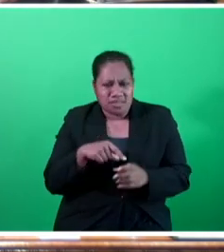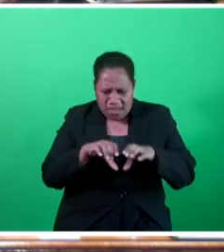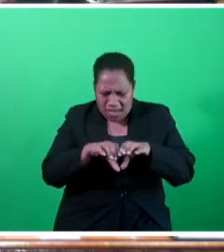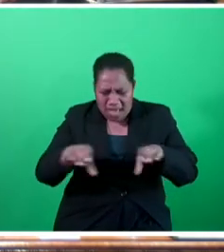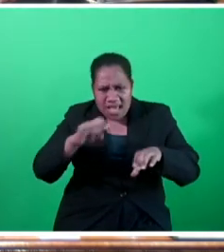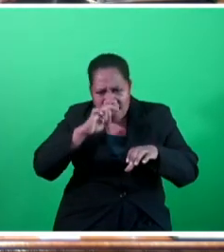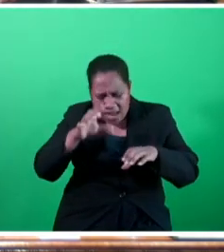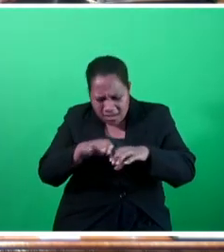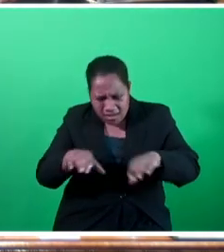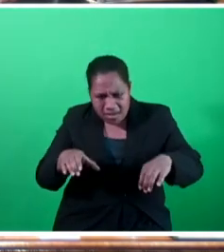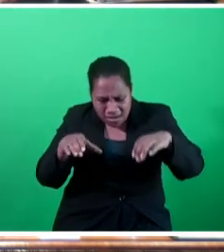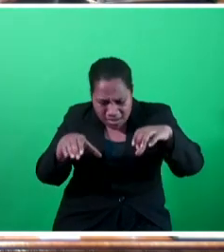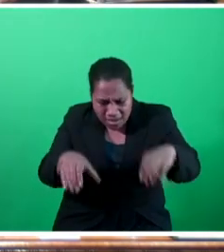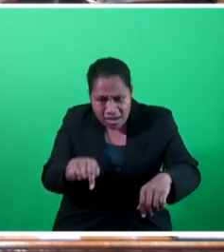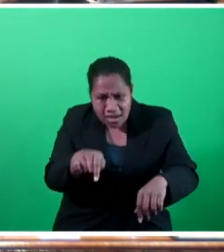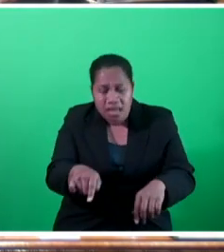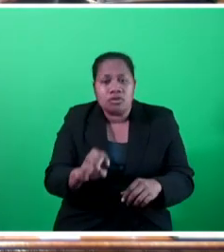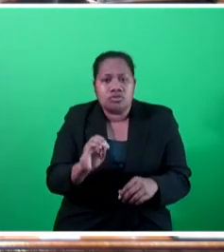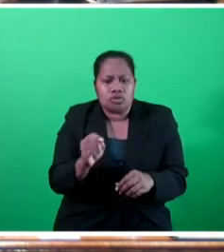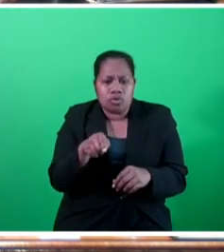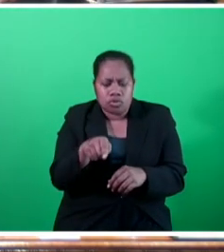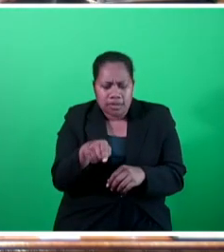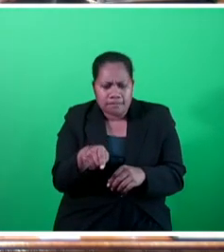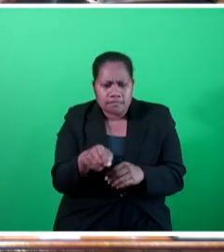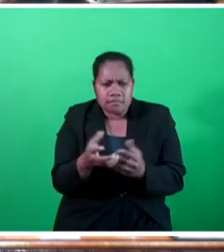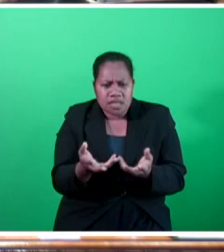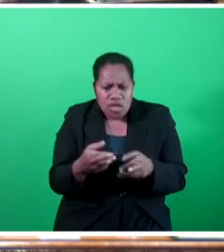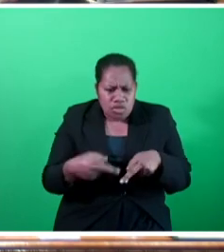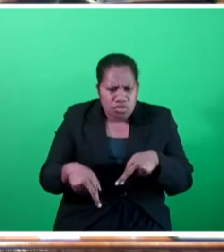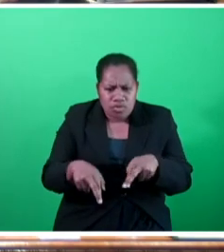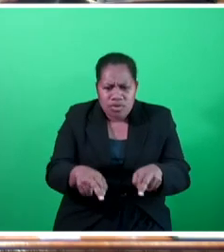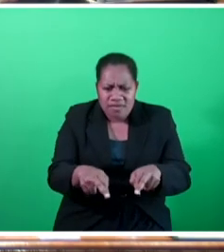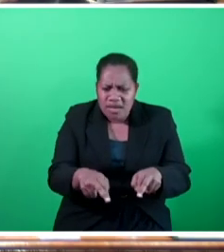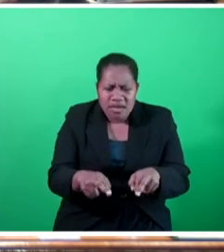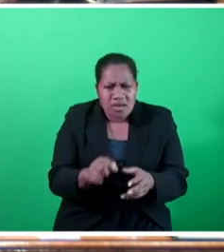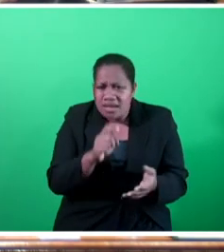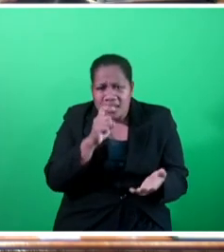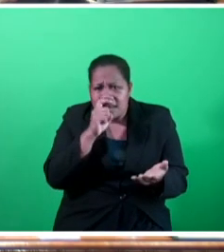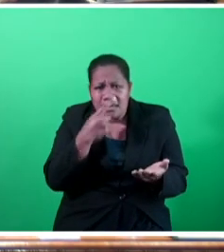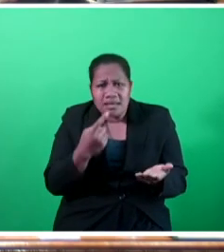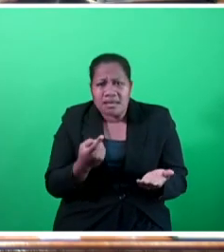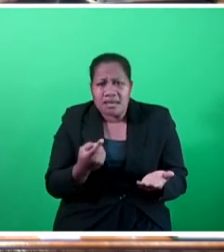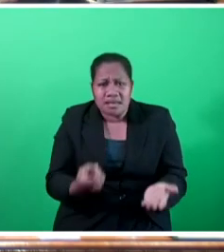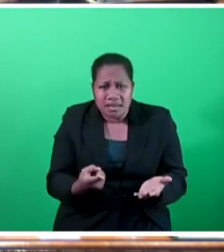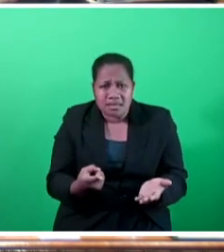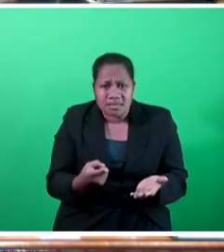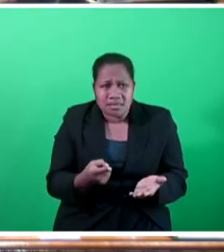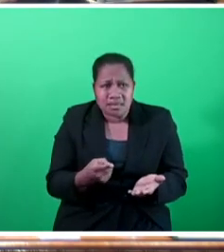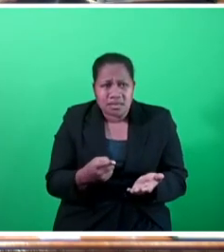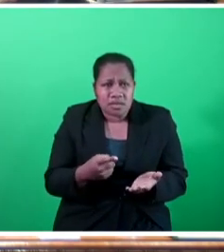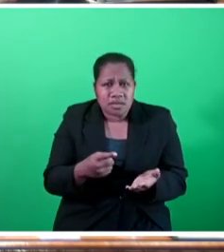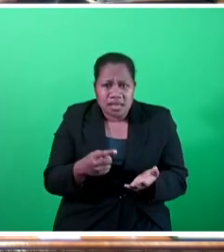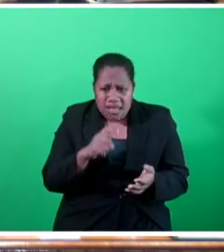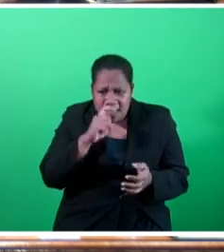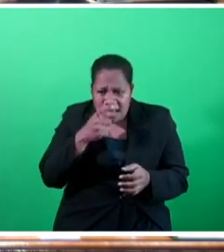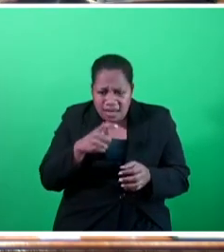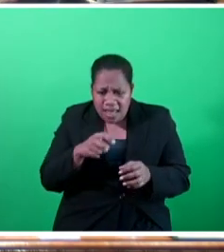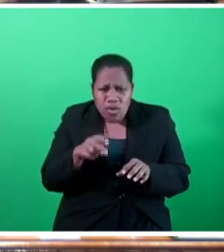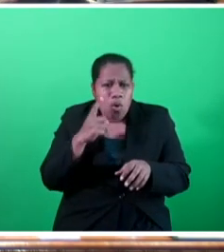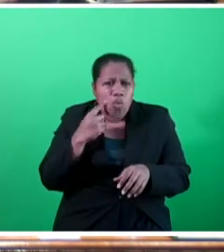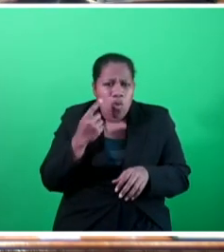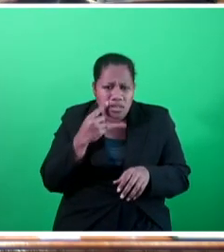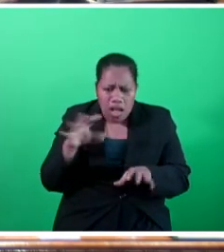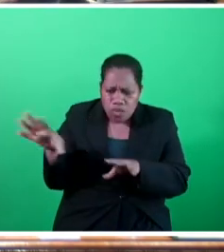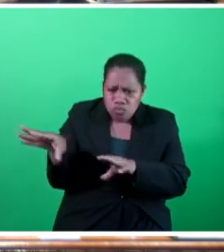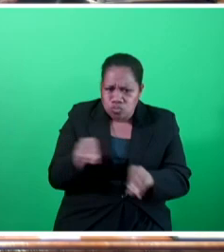actual conveyance level of those rivers are very shallow. In other words, they cannot convey as much water as it used to. This is why